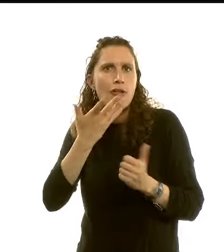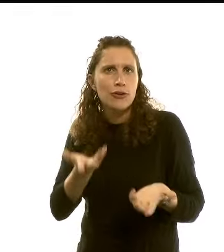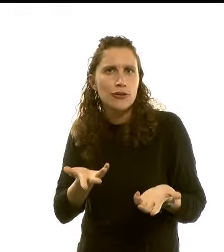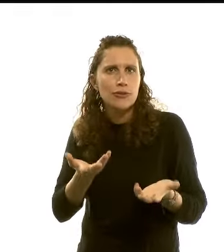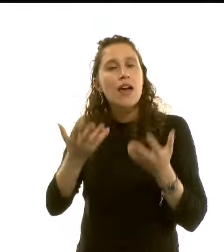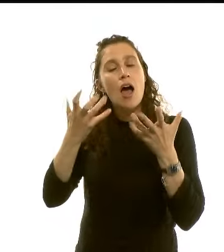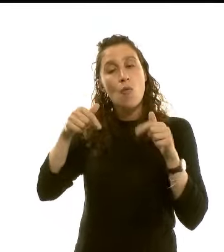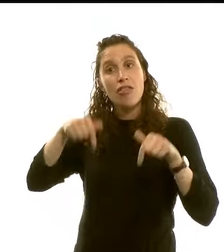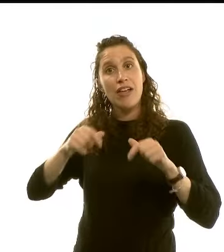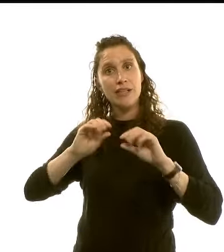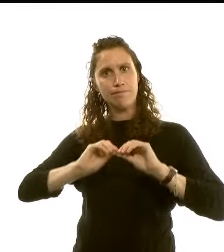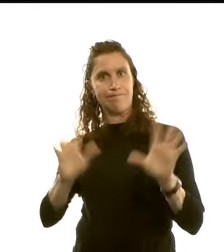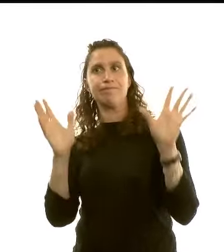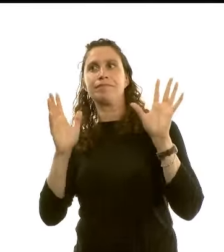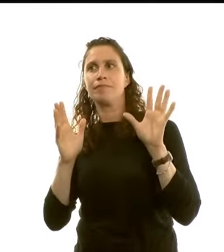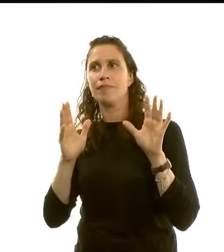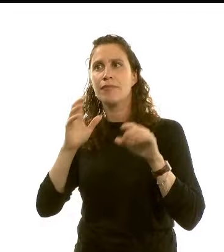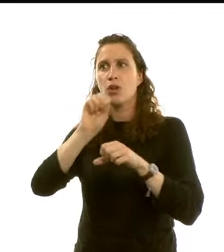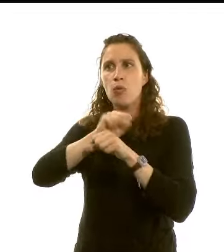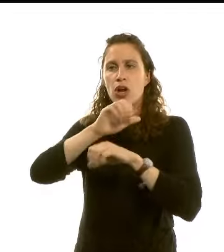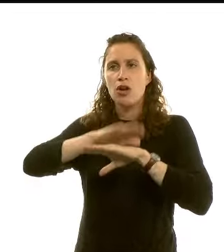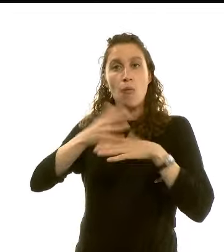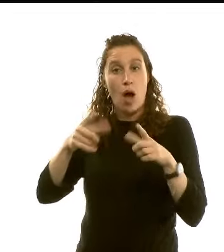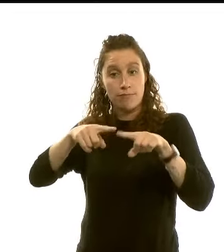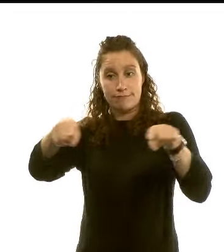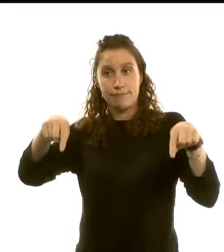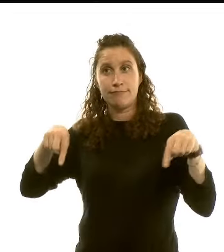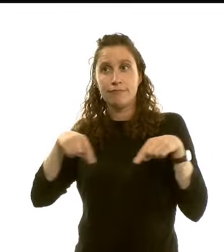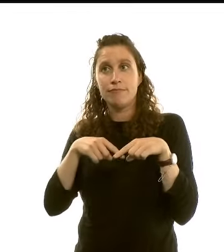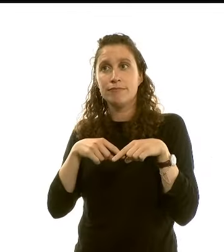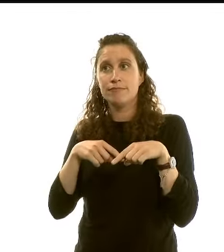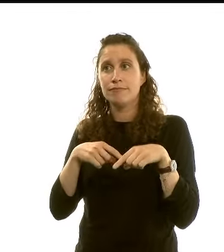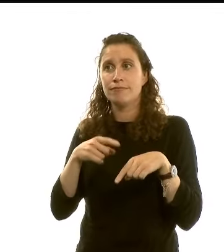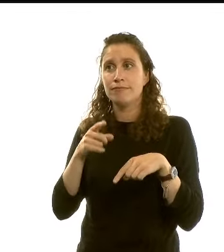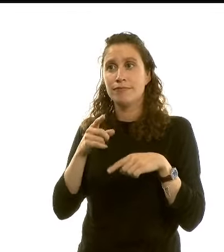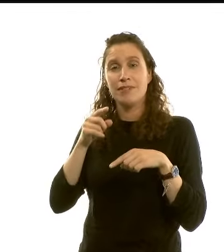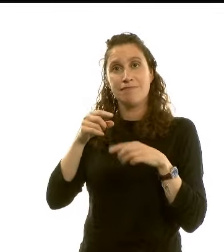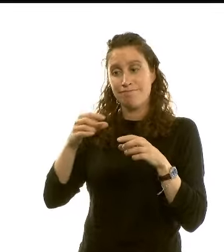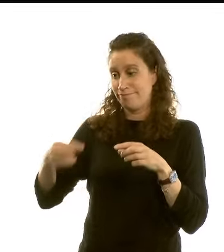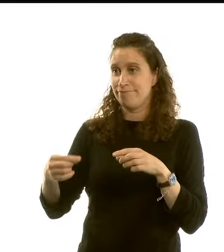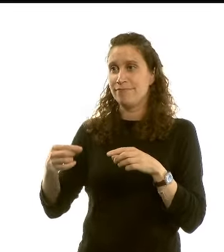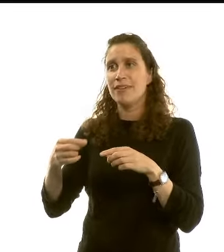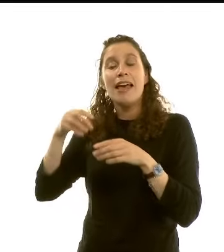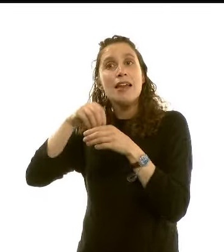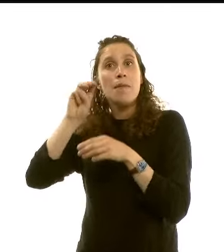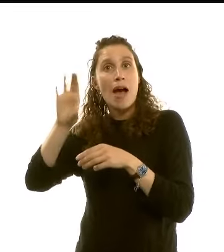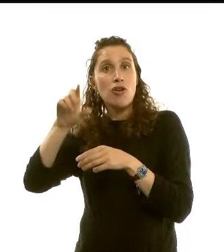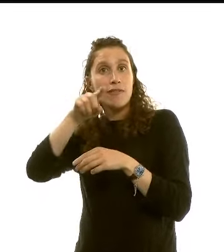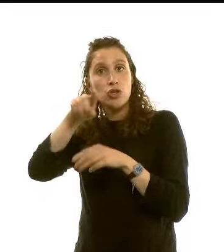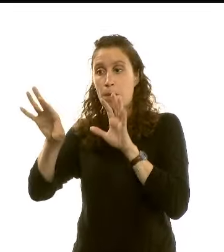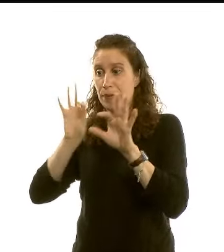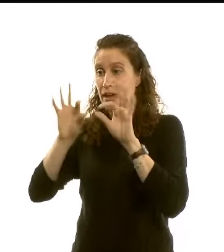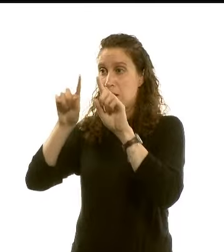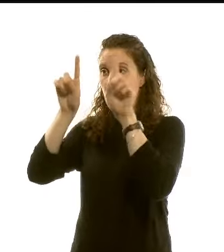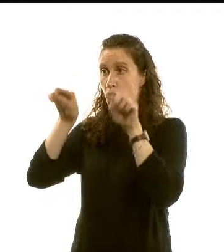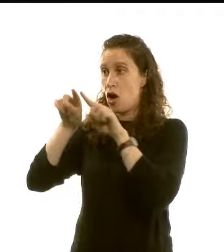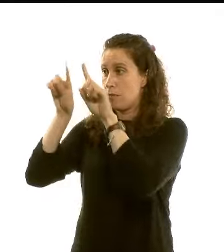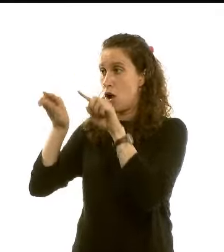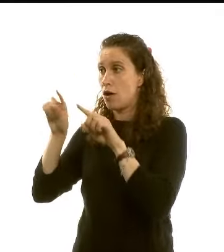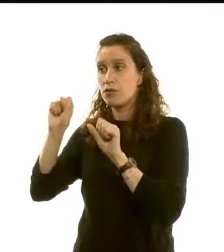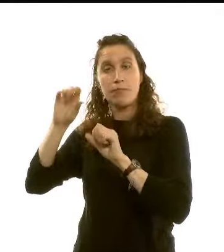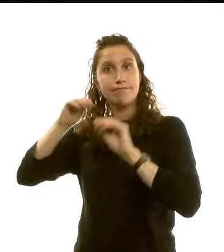pop out. And this is what I'm working with. This will be a pixel right here. In Minecraft, you choose your blocks and you lay them out so that they're easy to block pick.